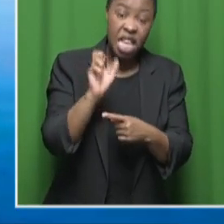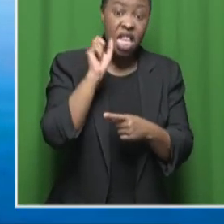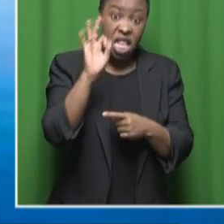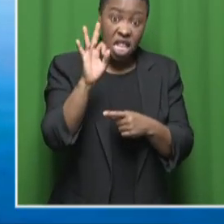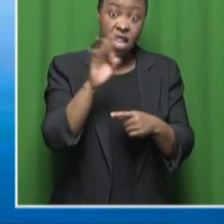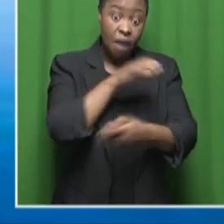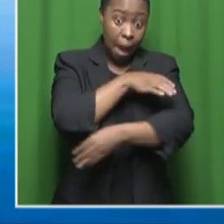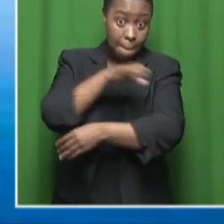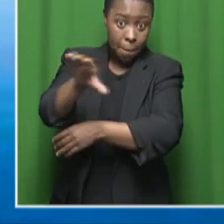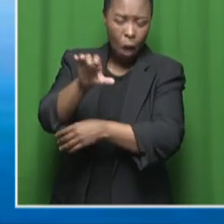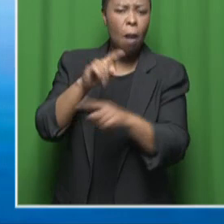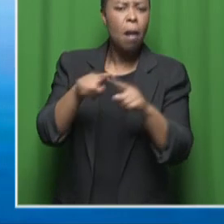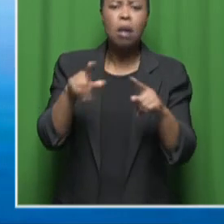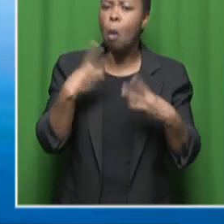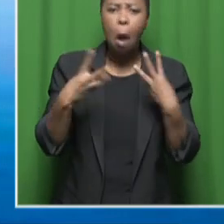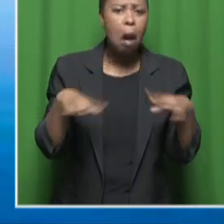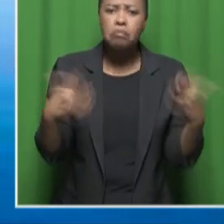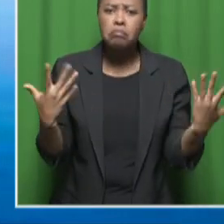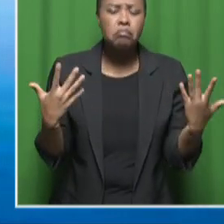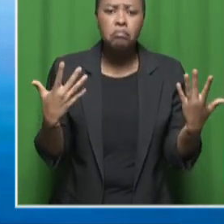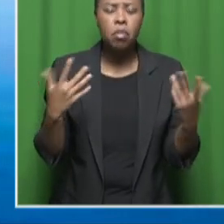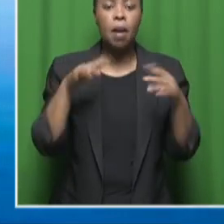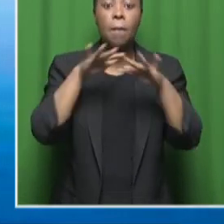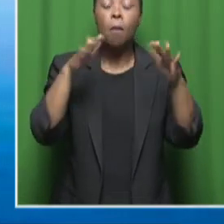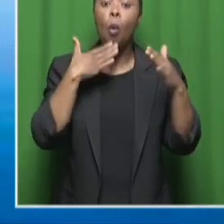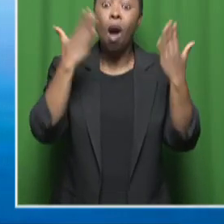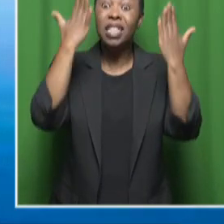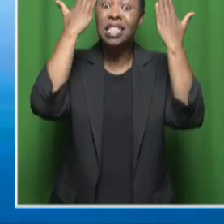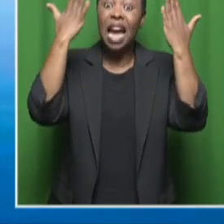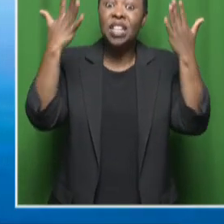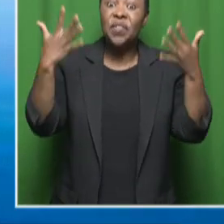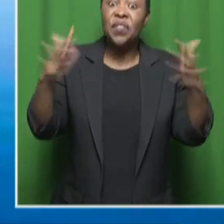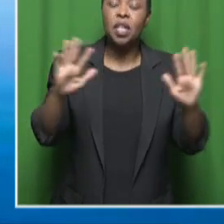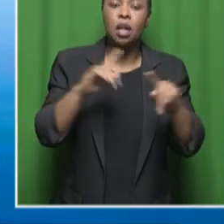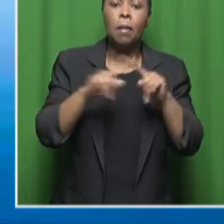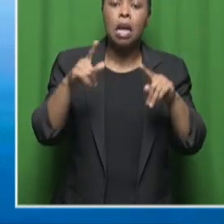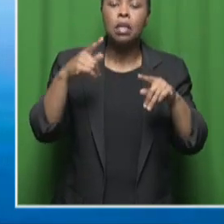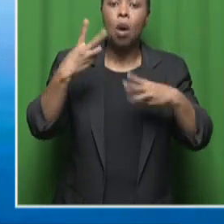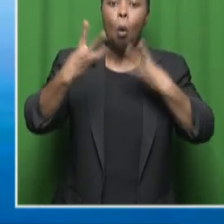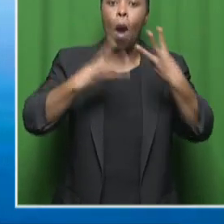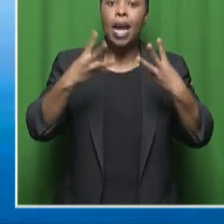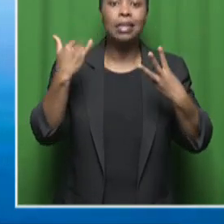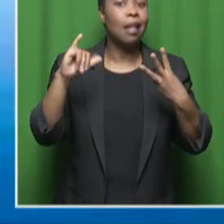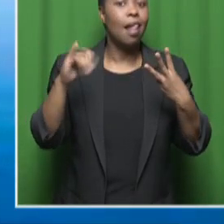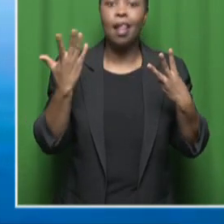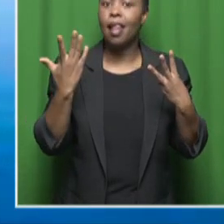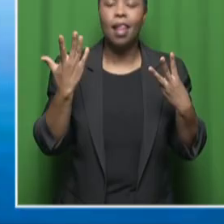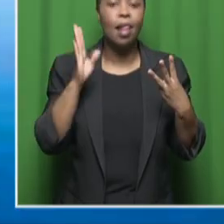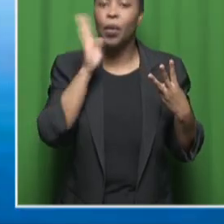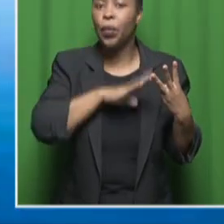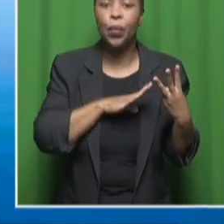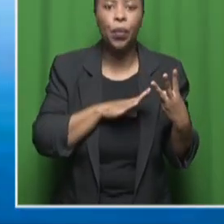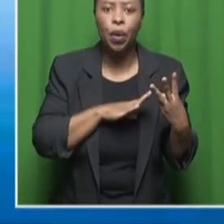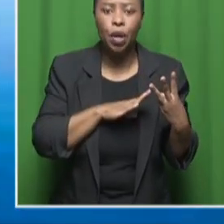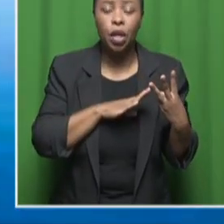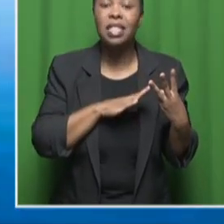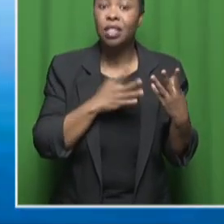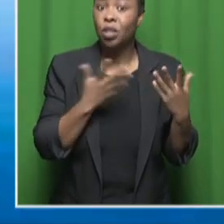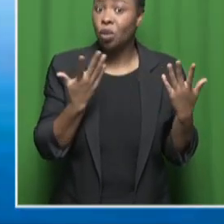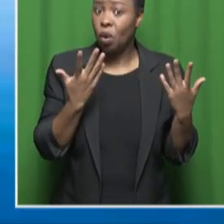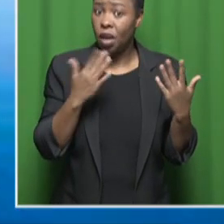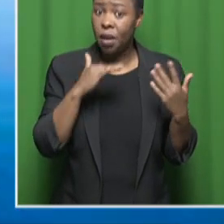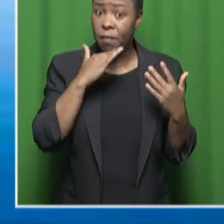rates of unemployment with graduates? So perhaps we need to question some of the systems that are there to say, are they leading us to that